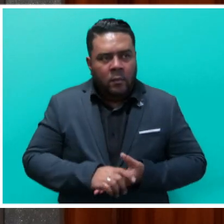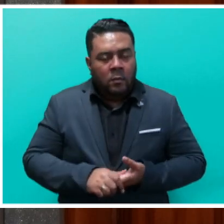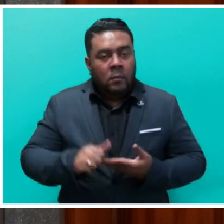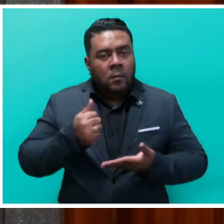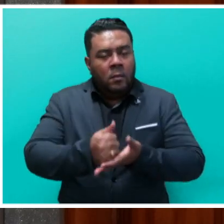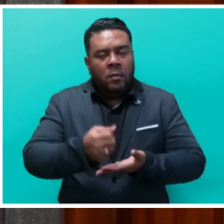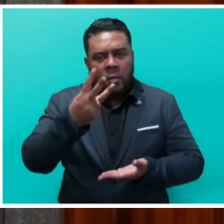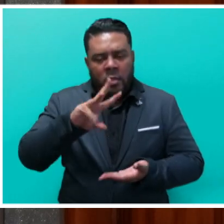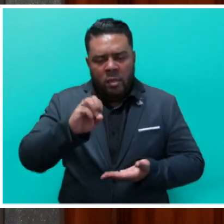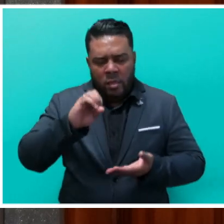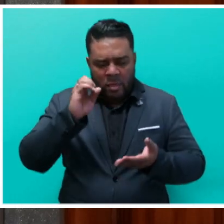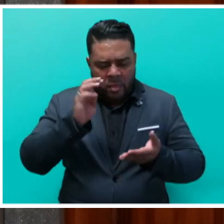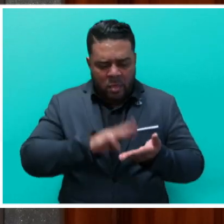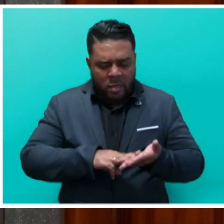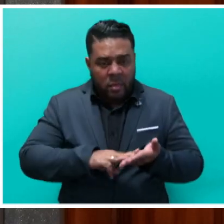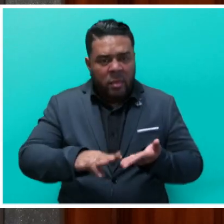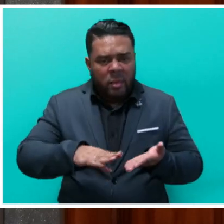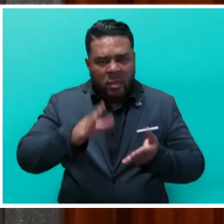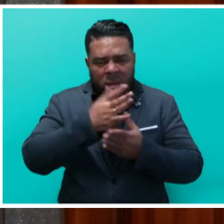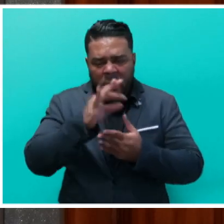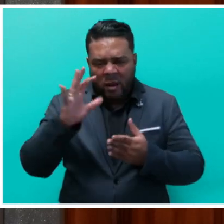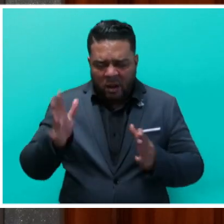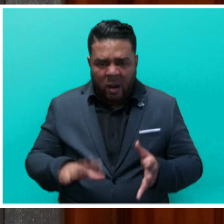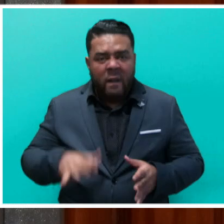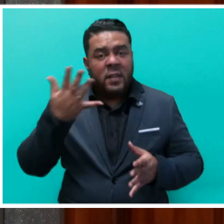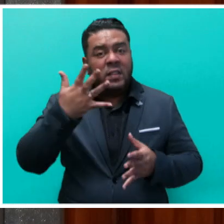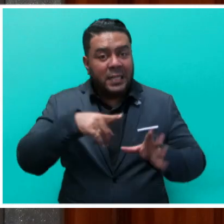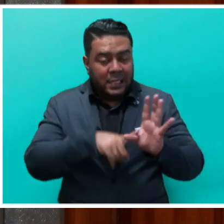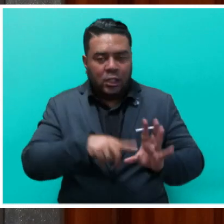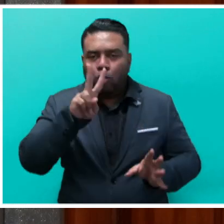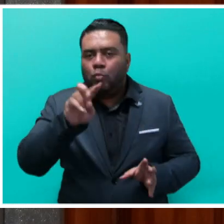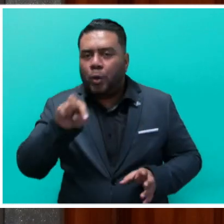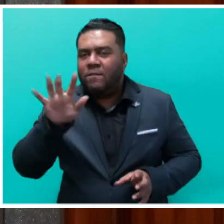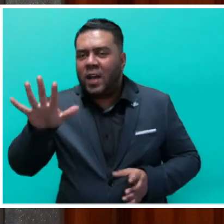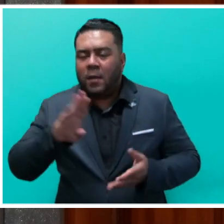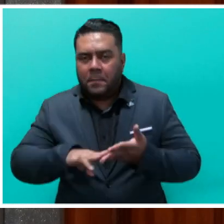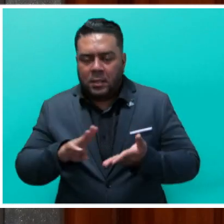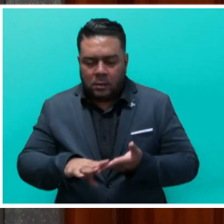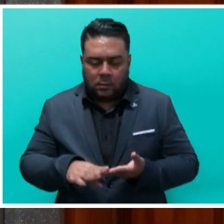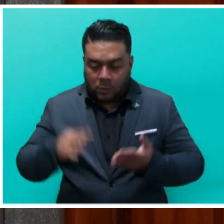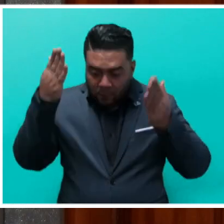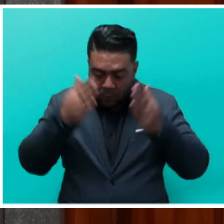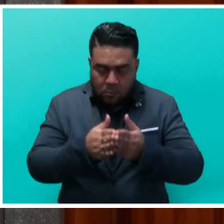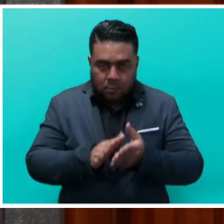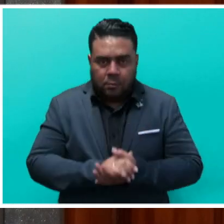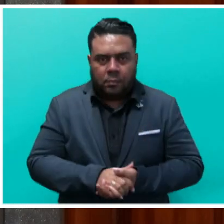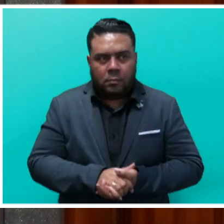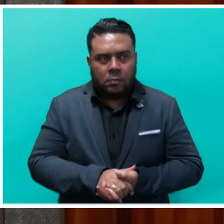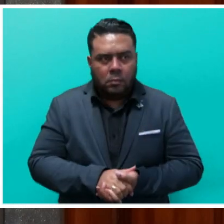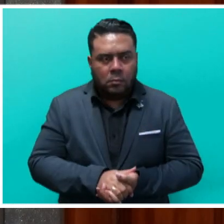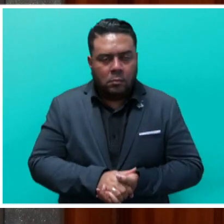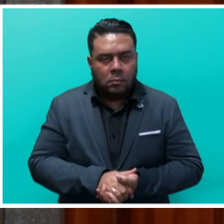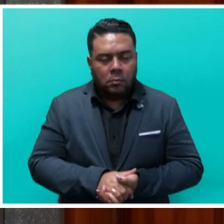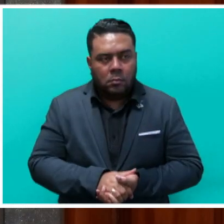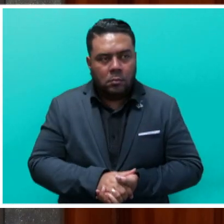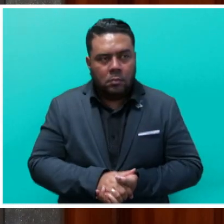30 million trees in 15 years, is 2.5 million. A major focus of our program will be the maintenance of built-up